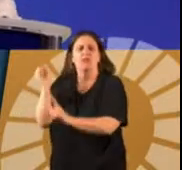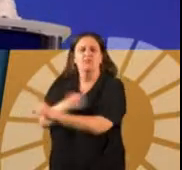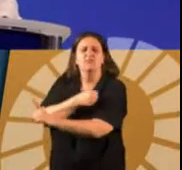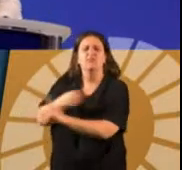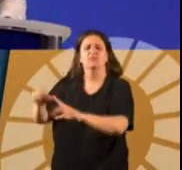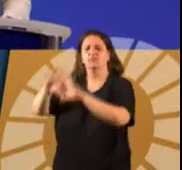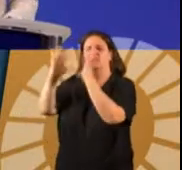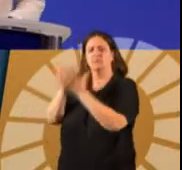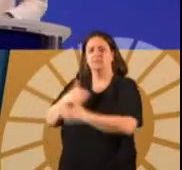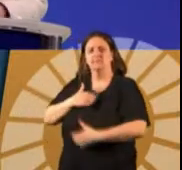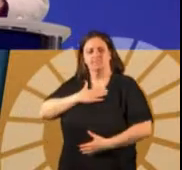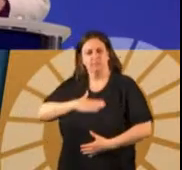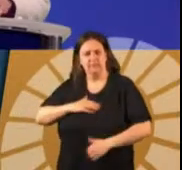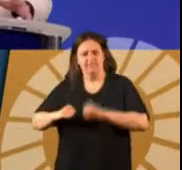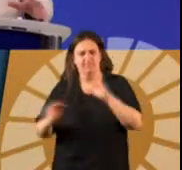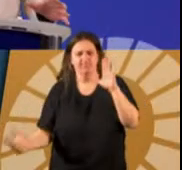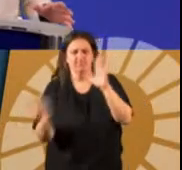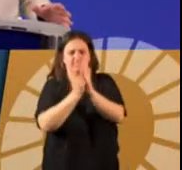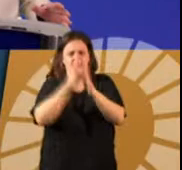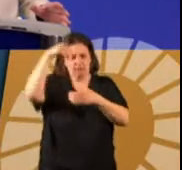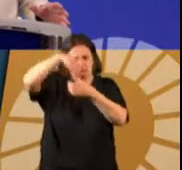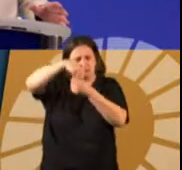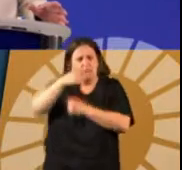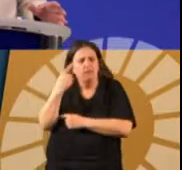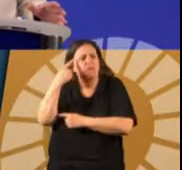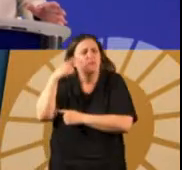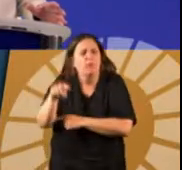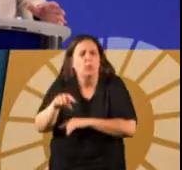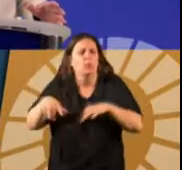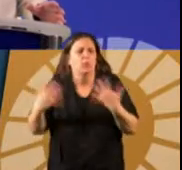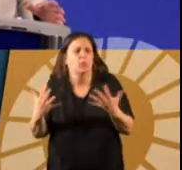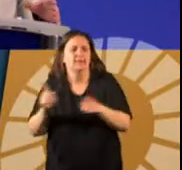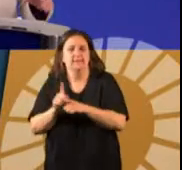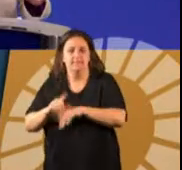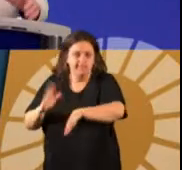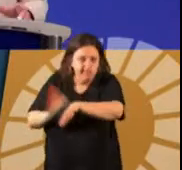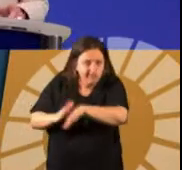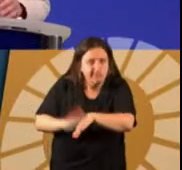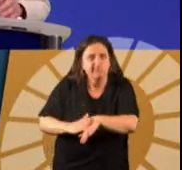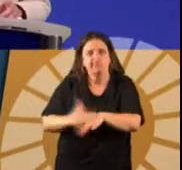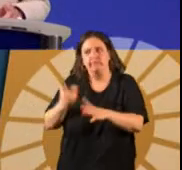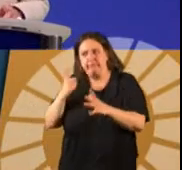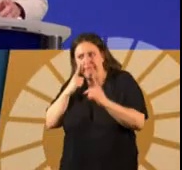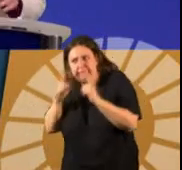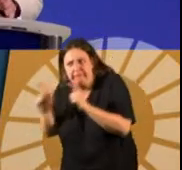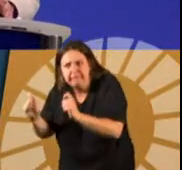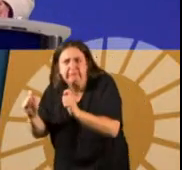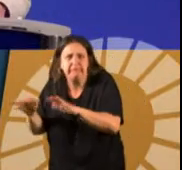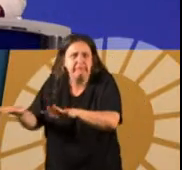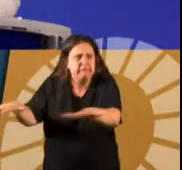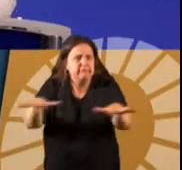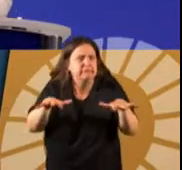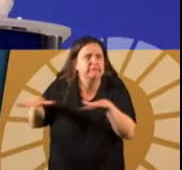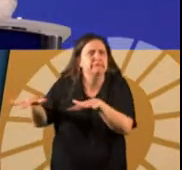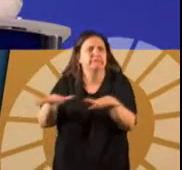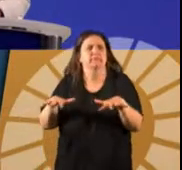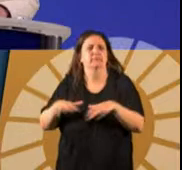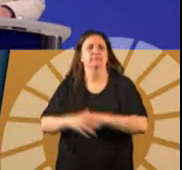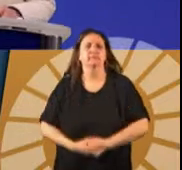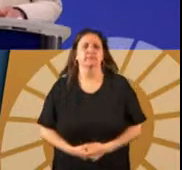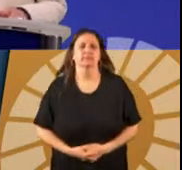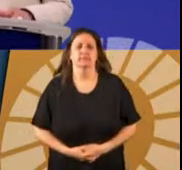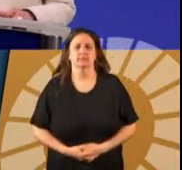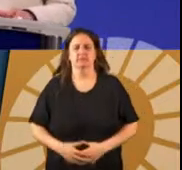And we will propose to add all forms of hate crime to the list of crimes spelled out in the